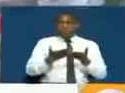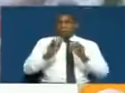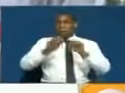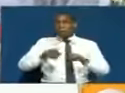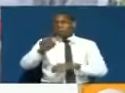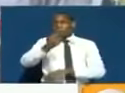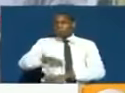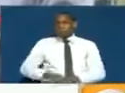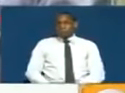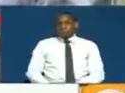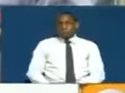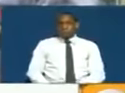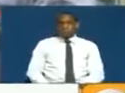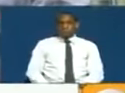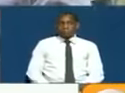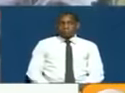inawezekana?